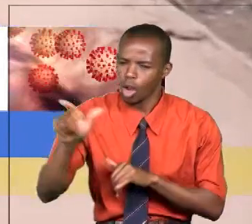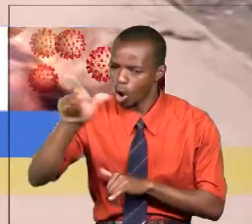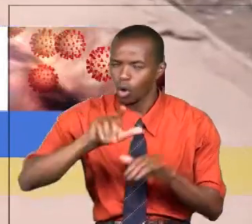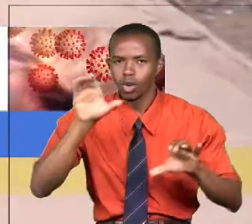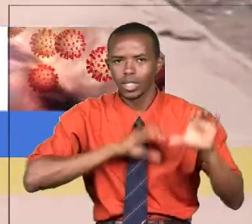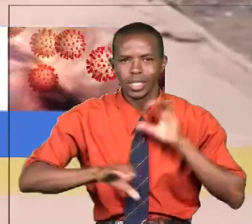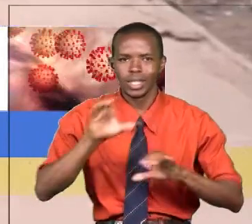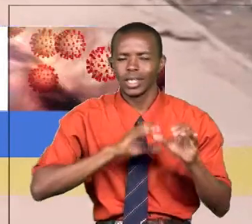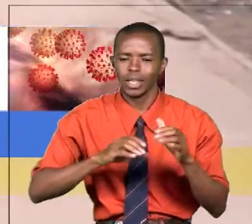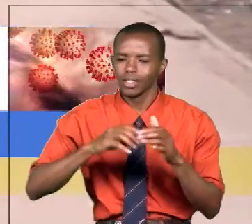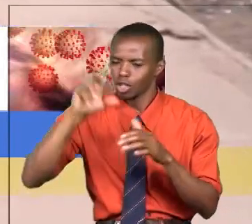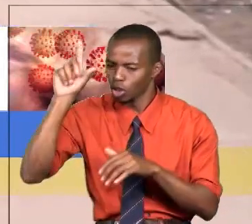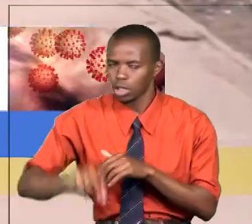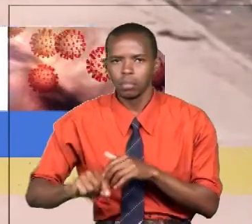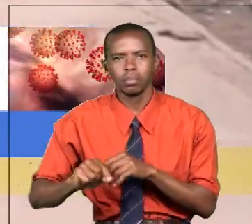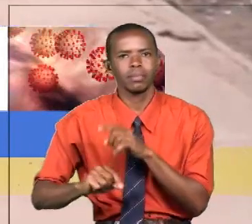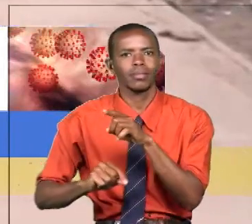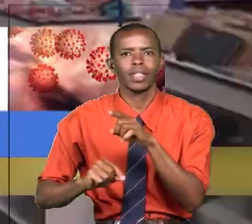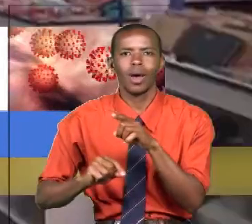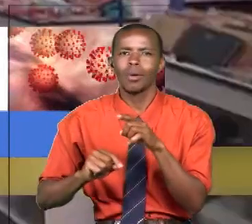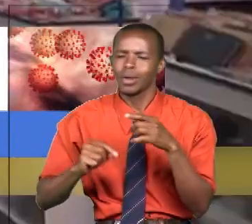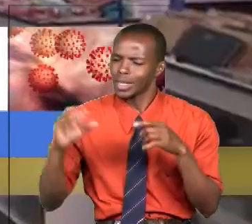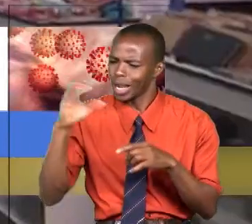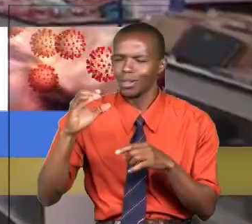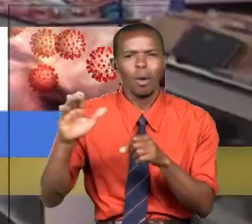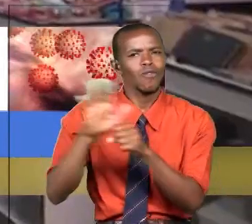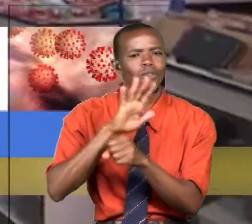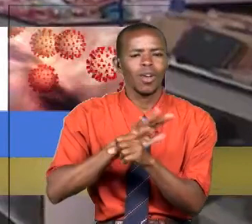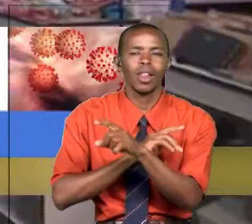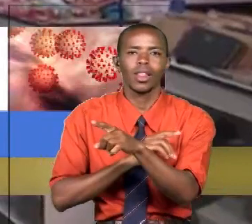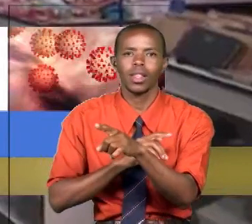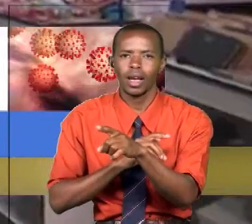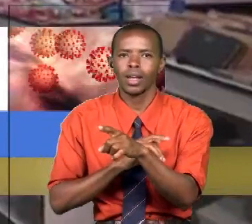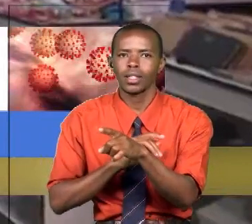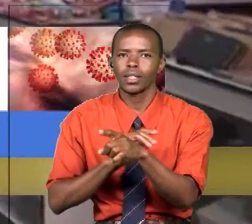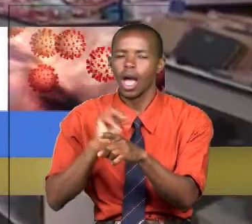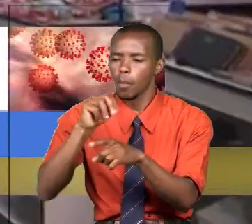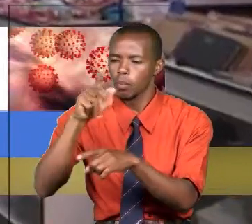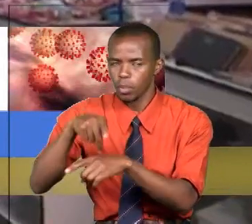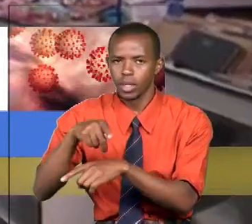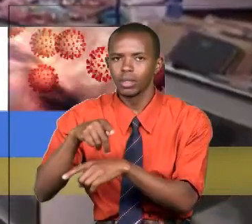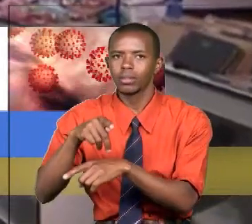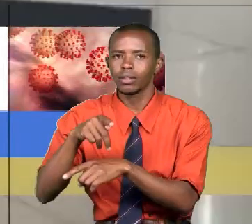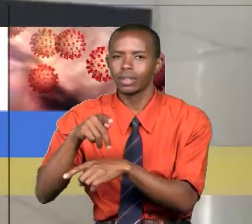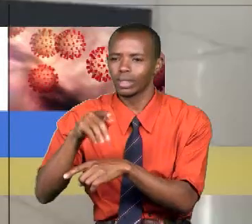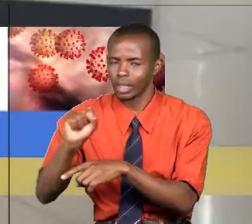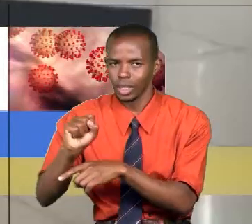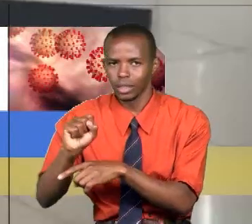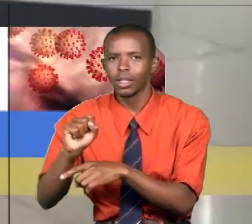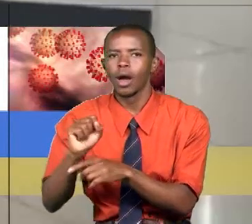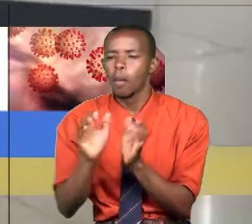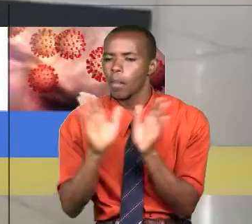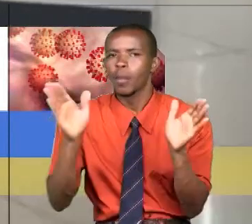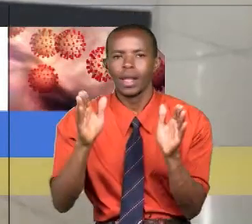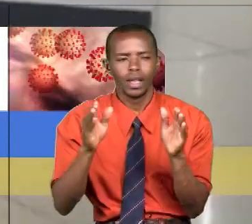at a generous rate, is being overwhelmed by clients seeking to benefit. In terms of the MPC resolutions, members of the public can buy